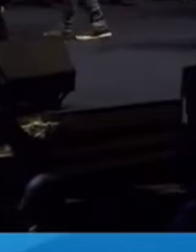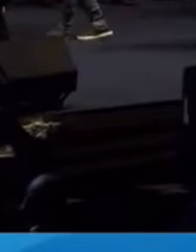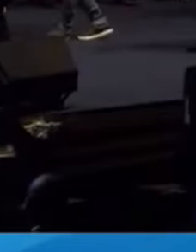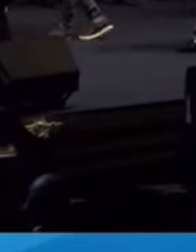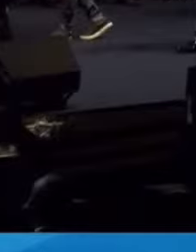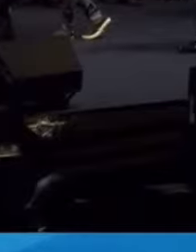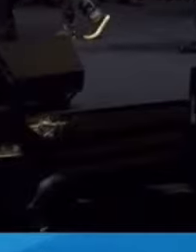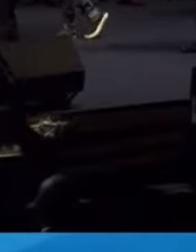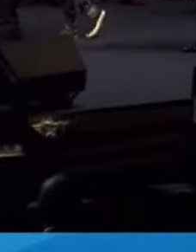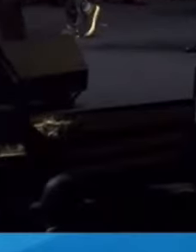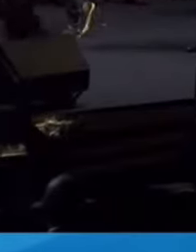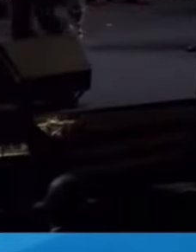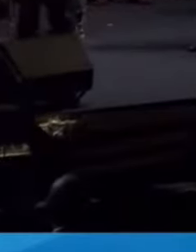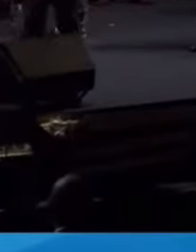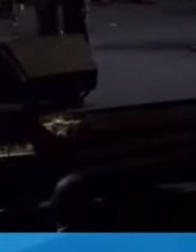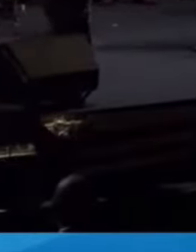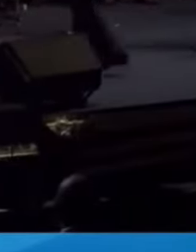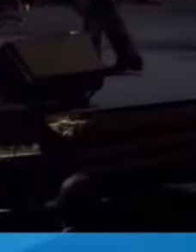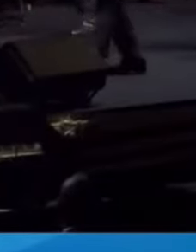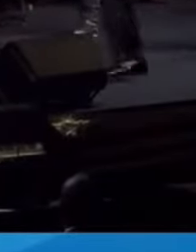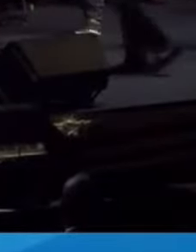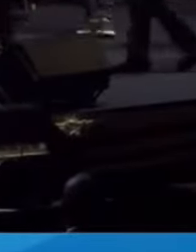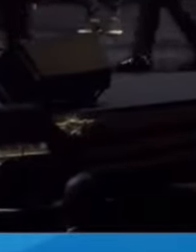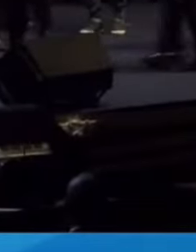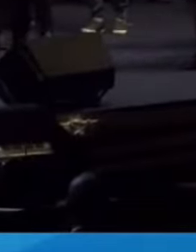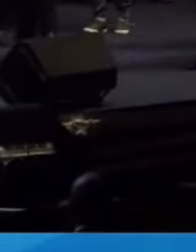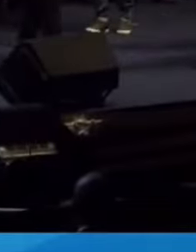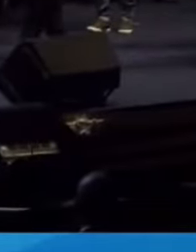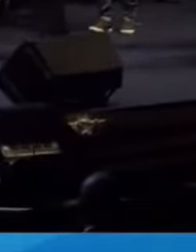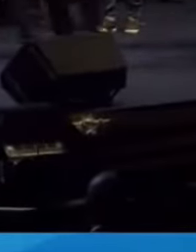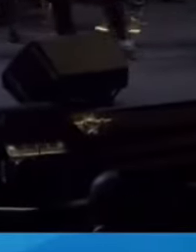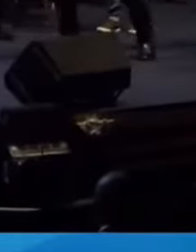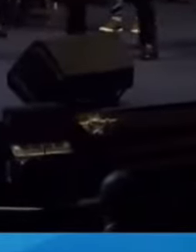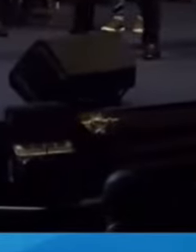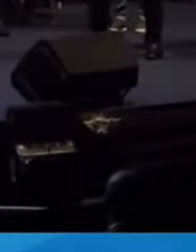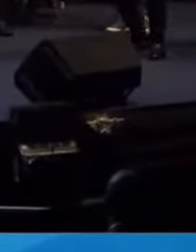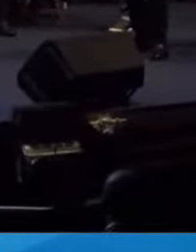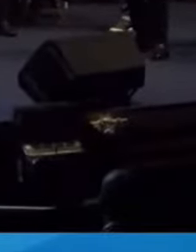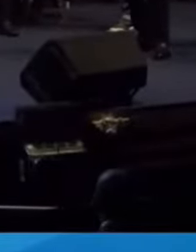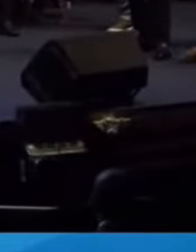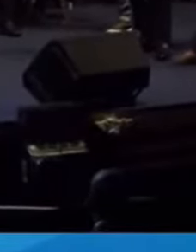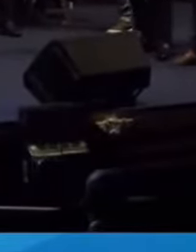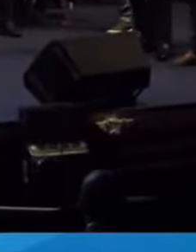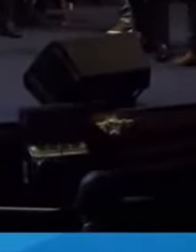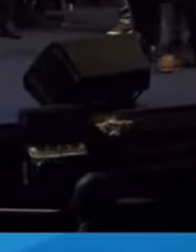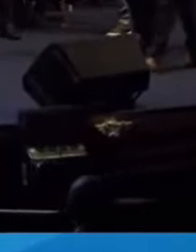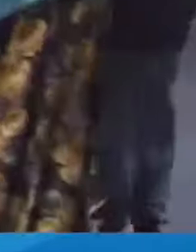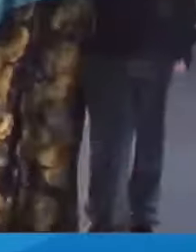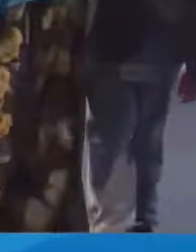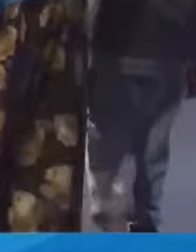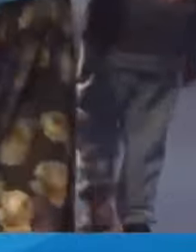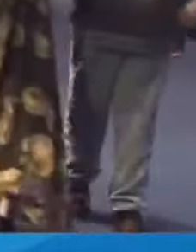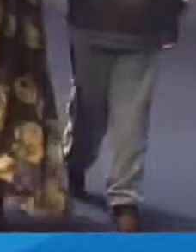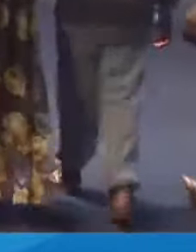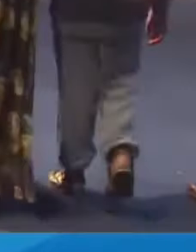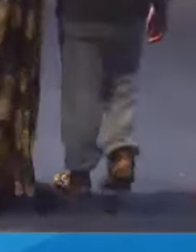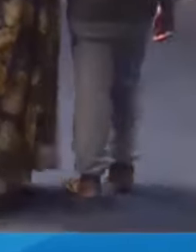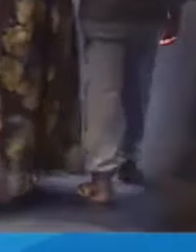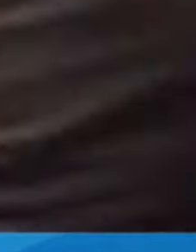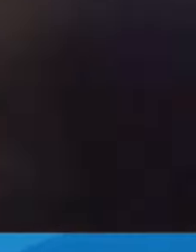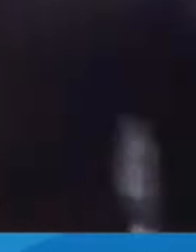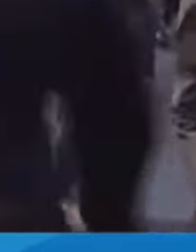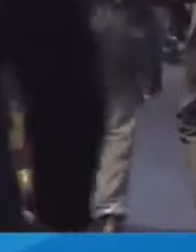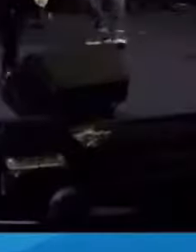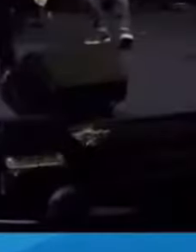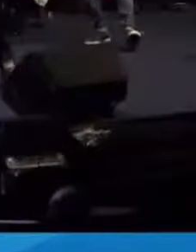Benny tumors in his lungs he could not breathe God healed him he's breathing